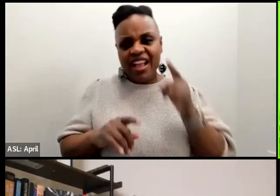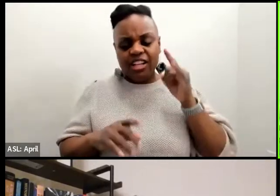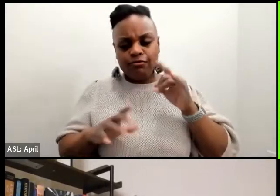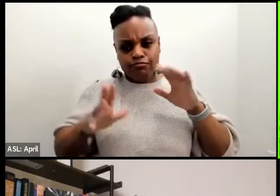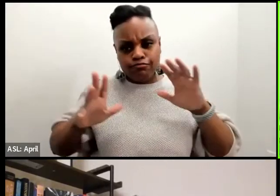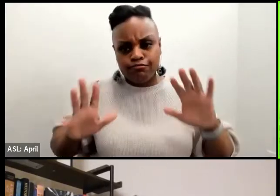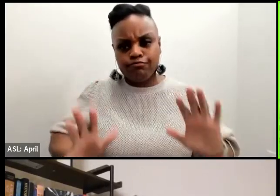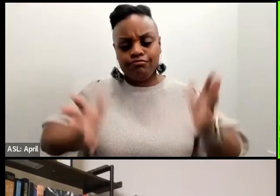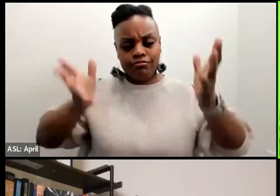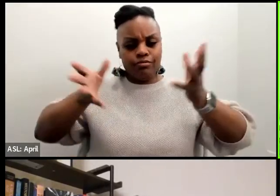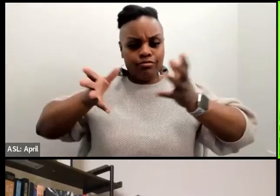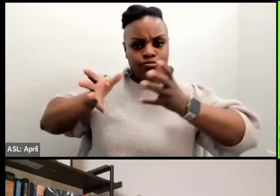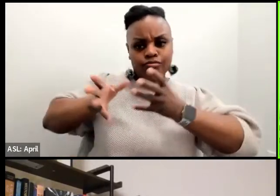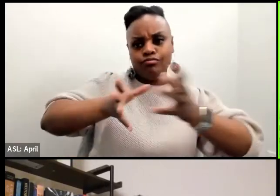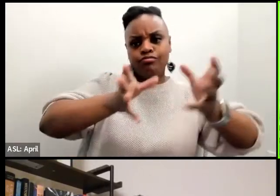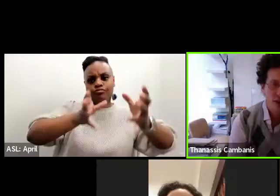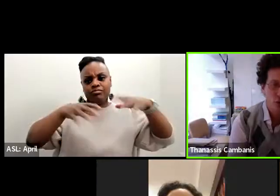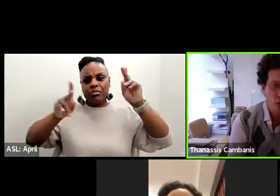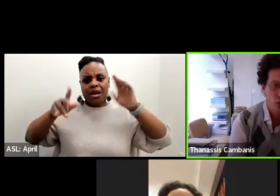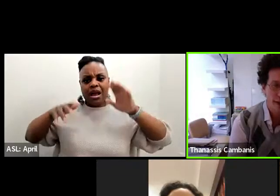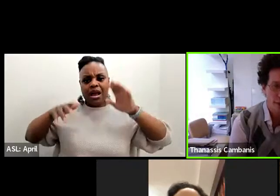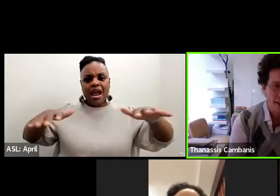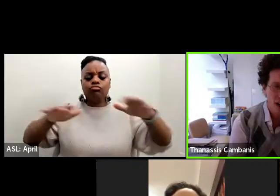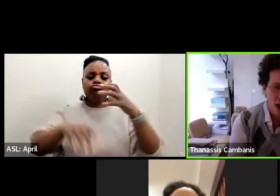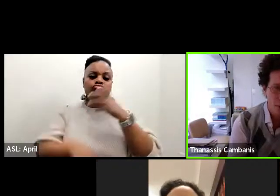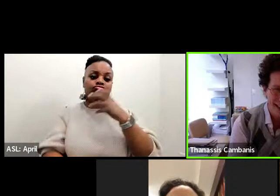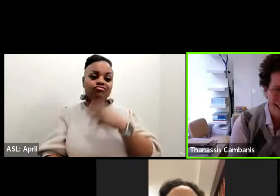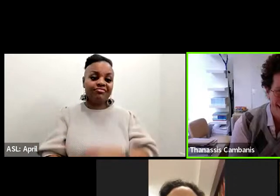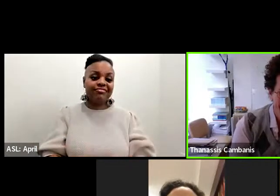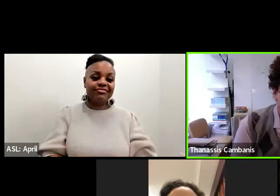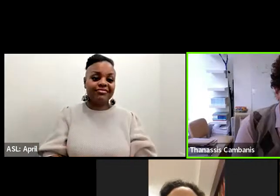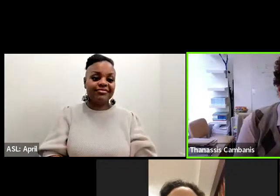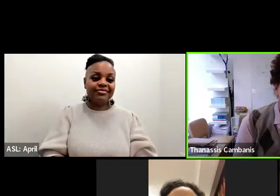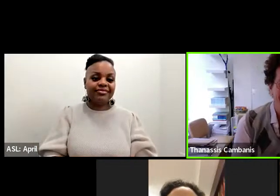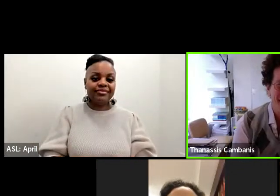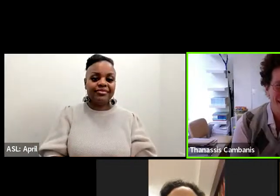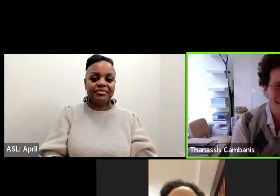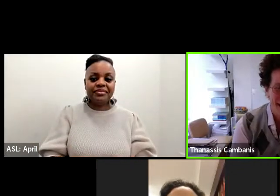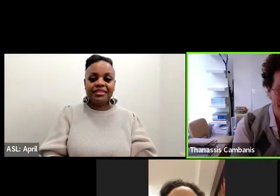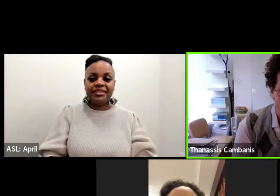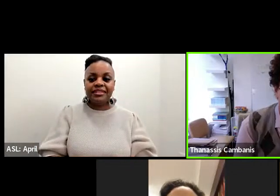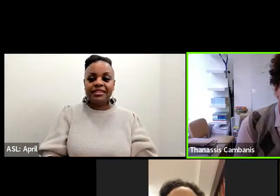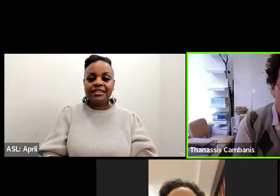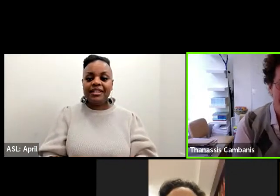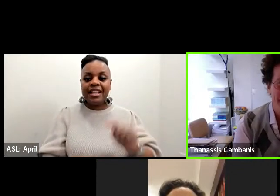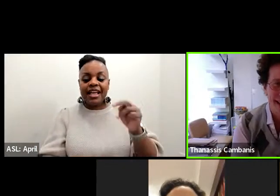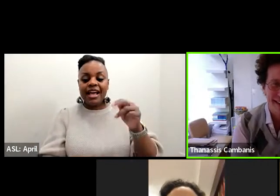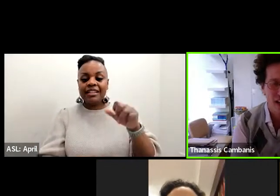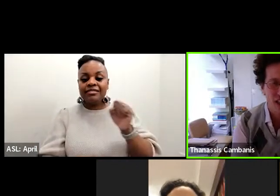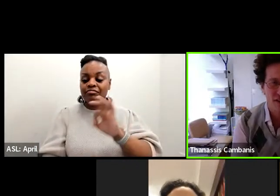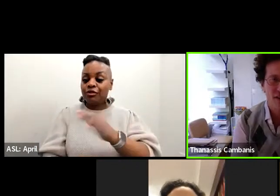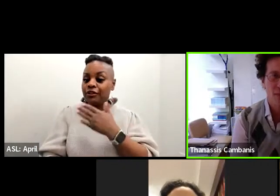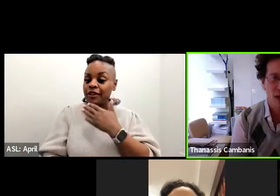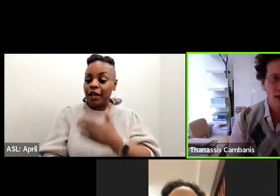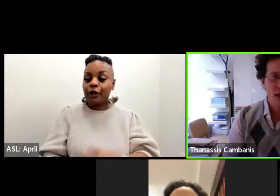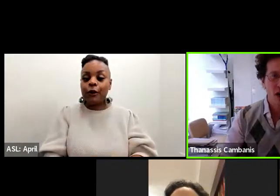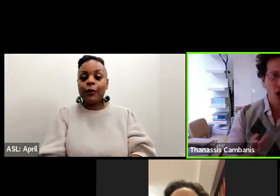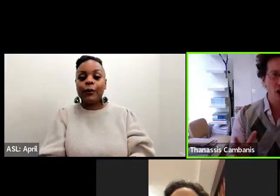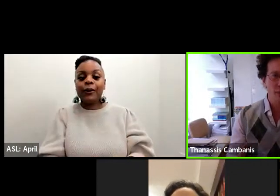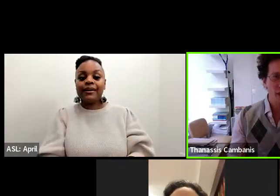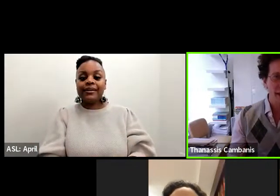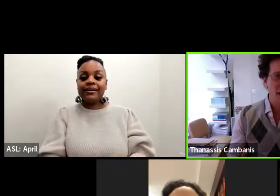of radicalization, right? And I think, you know, we can complicate that label and that narrative,